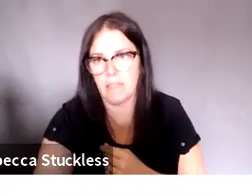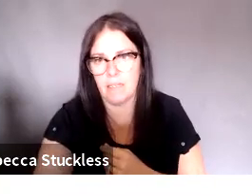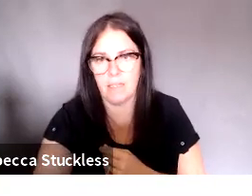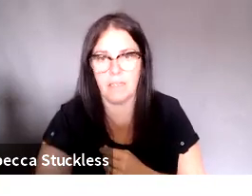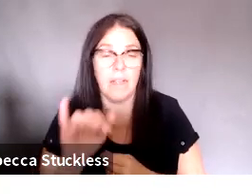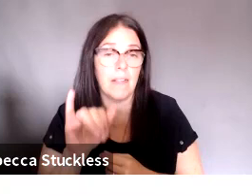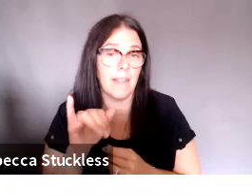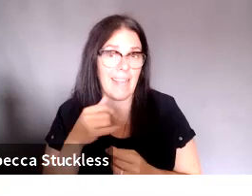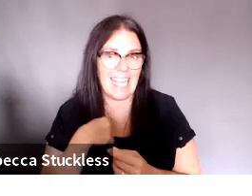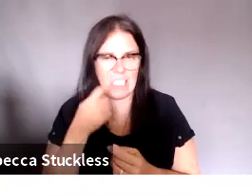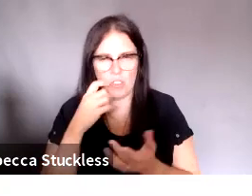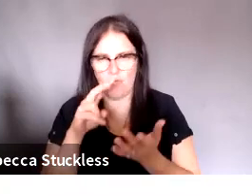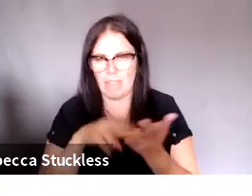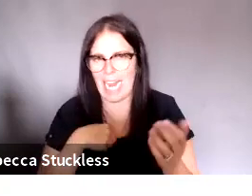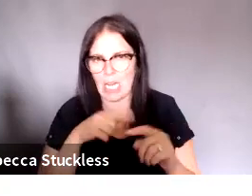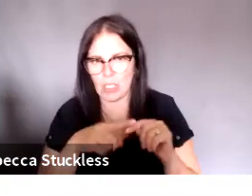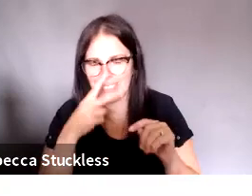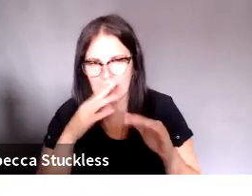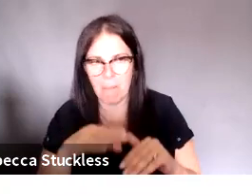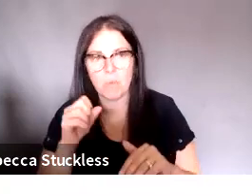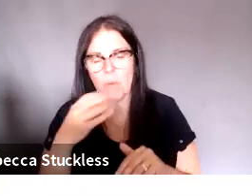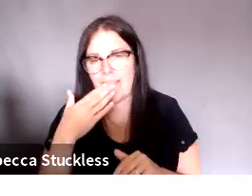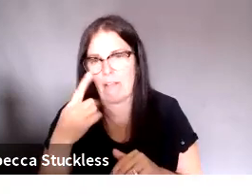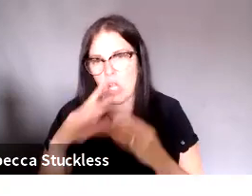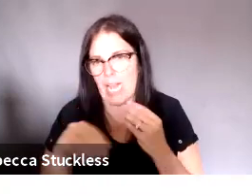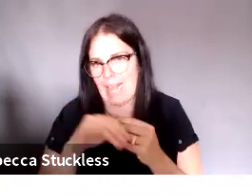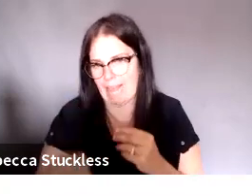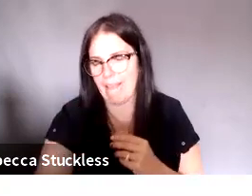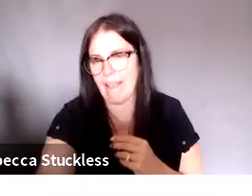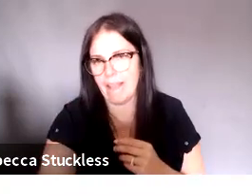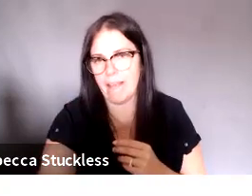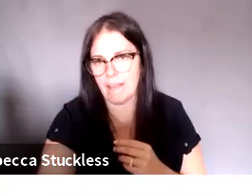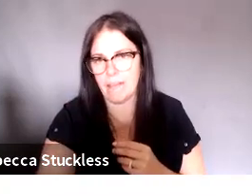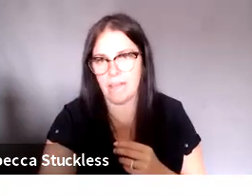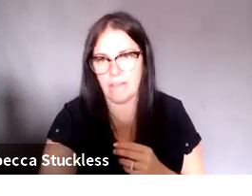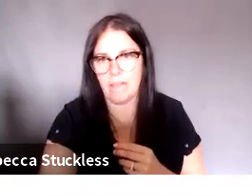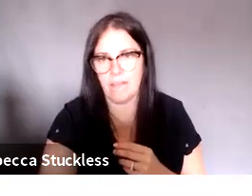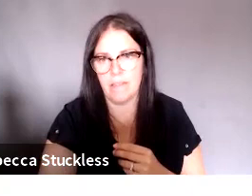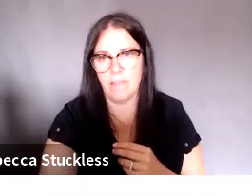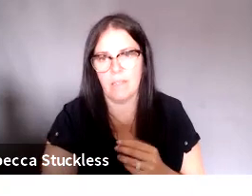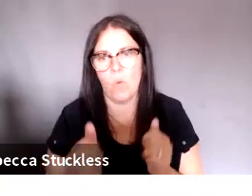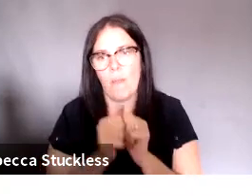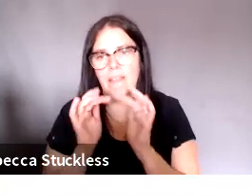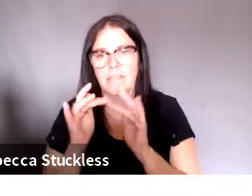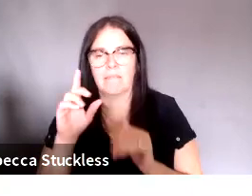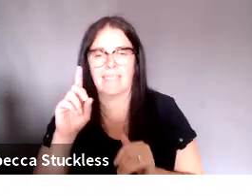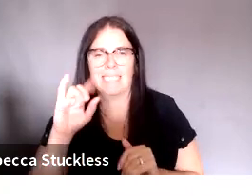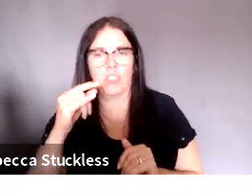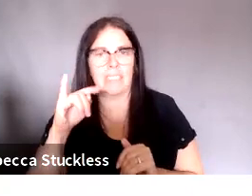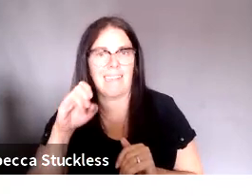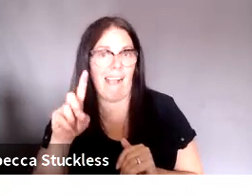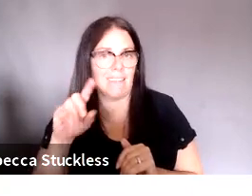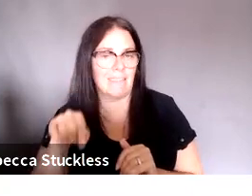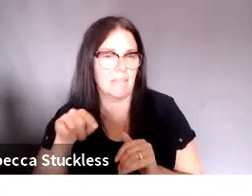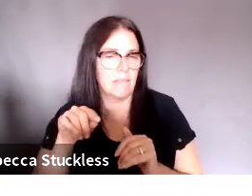sure. I couldn't quite see the bottom of it, but thank you for adding that piece about the task-based activities being digitized. So learner served,